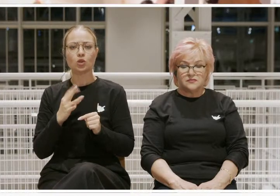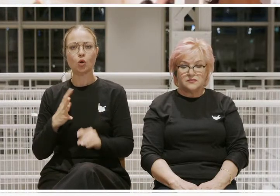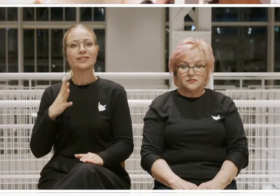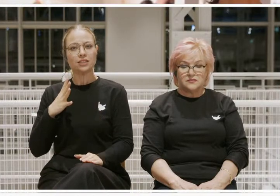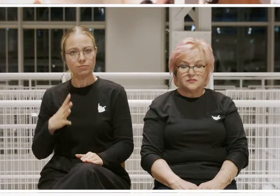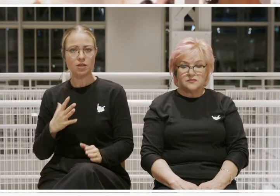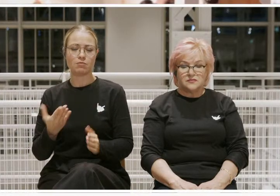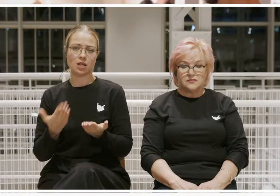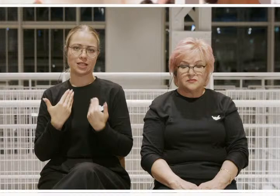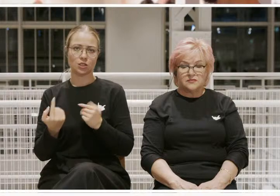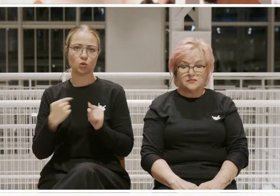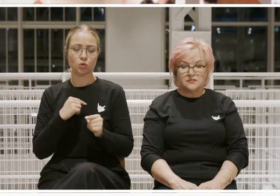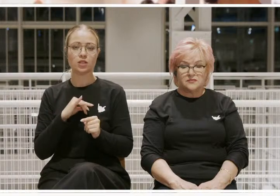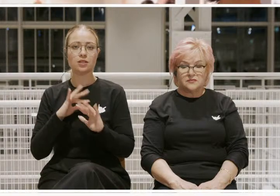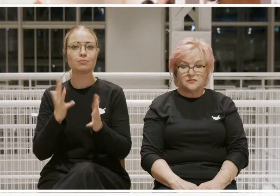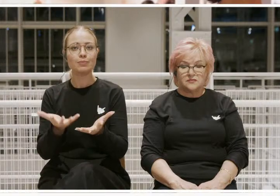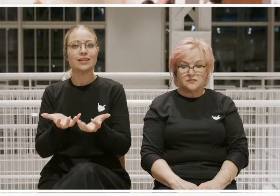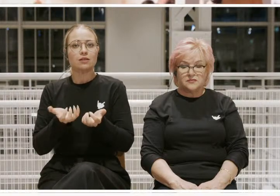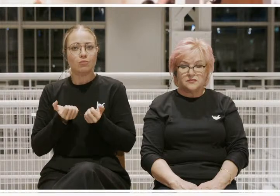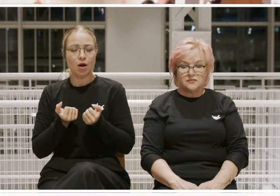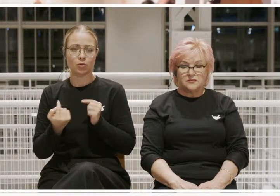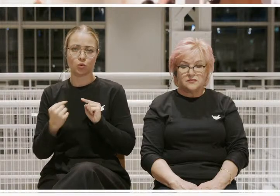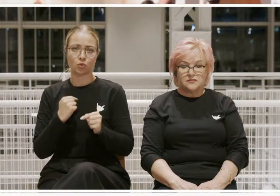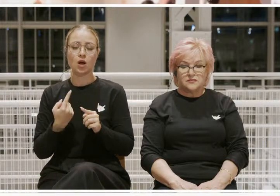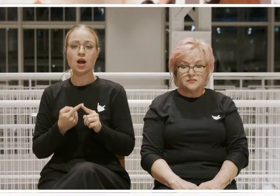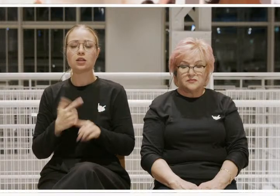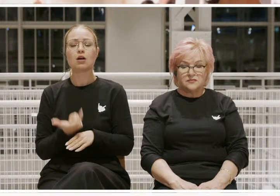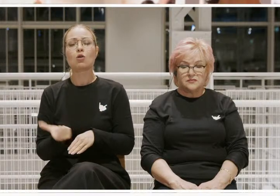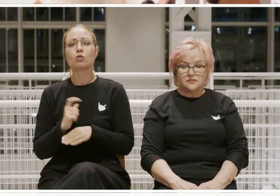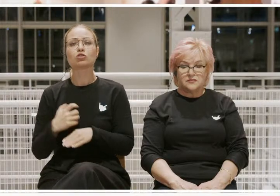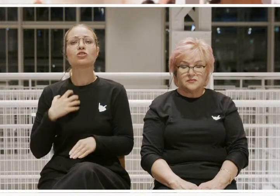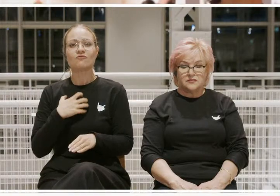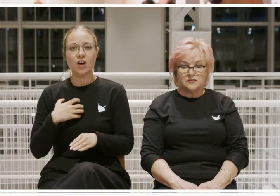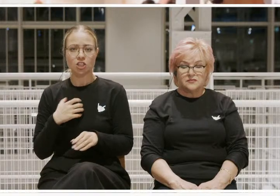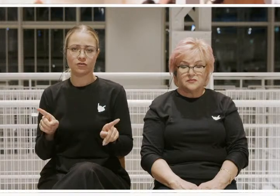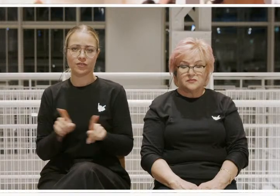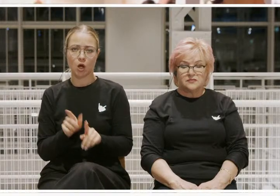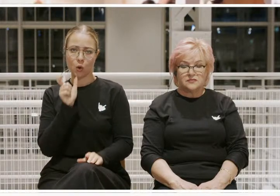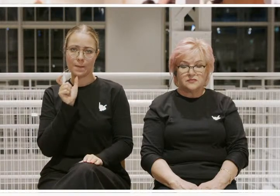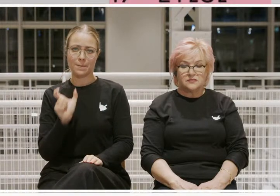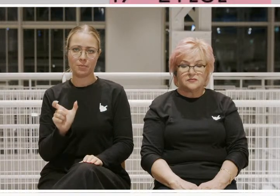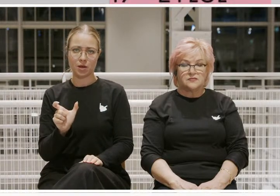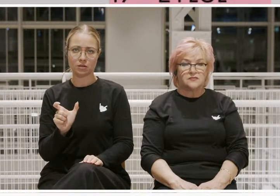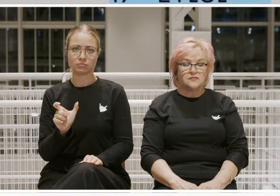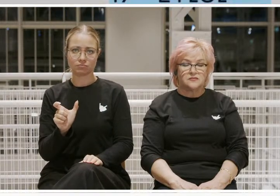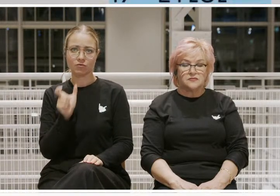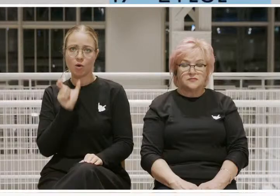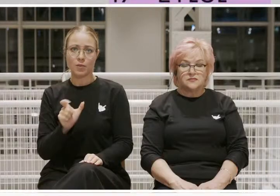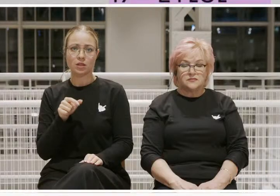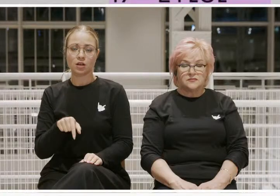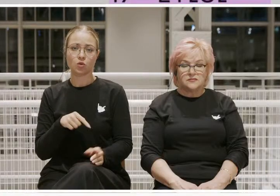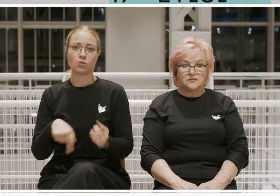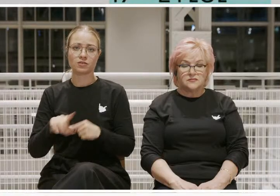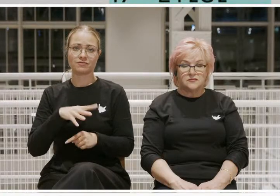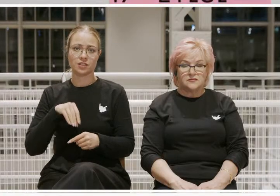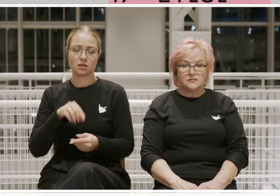is very necessary in a moment of time when we really see a planetary crisis.